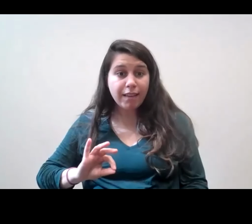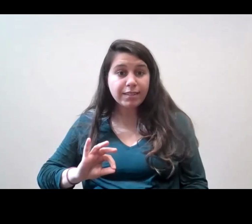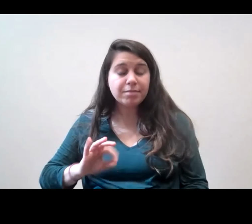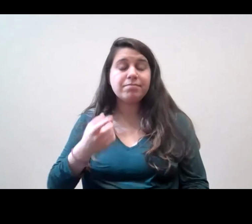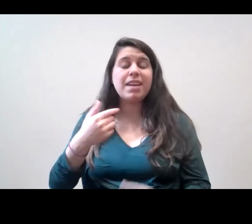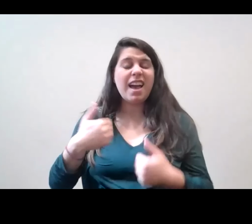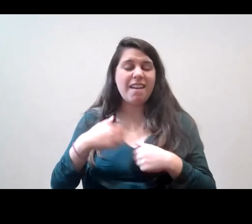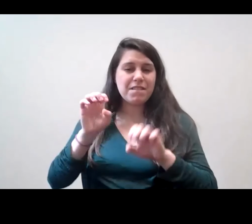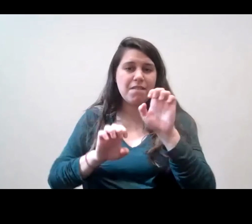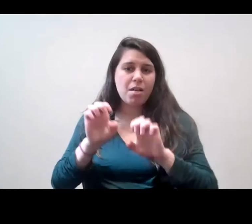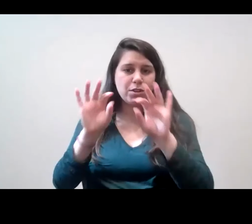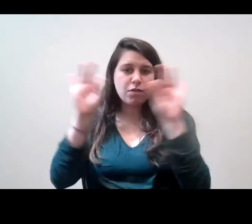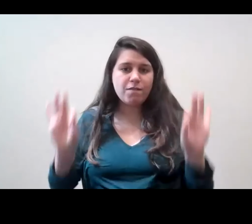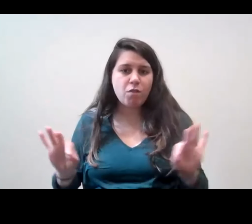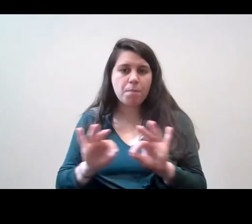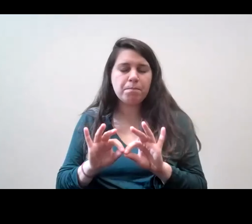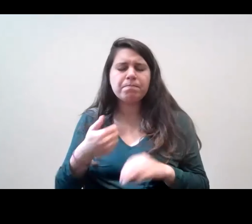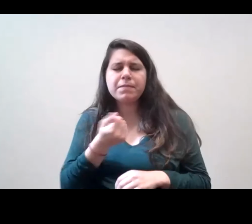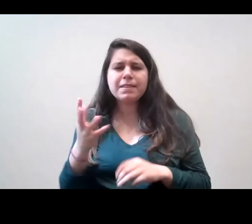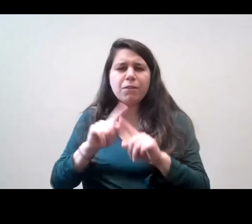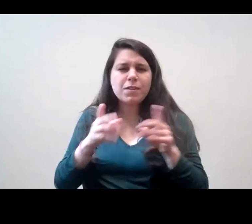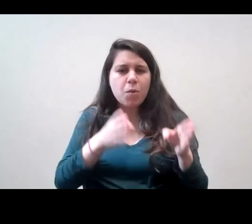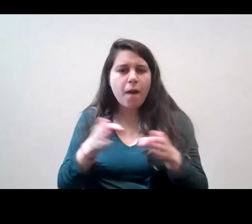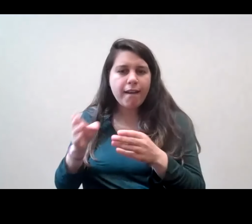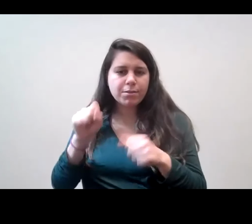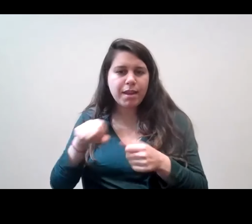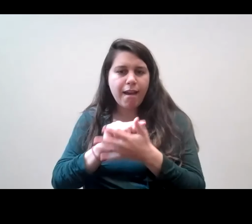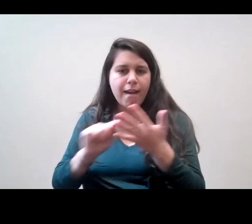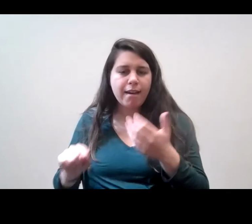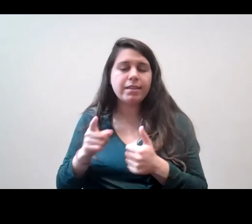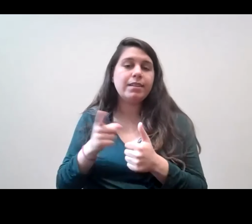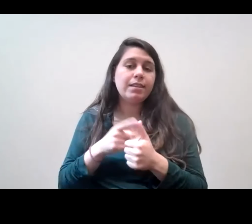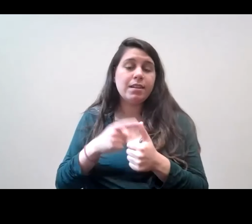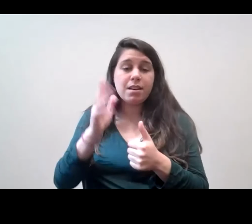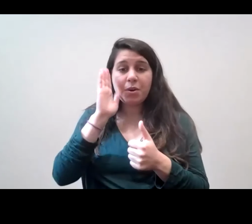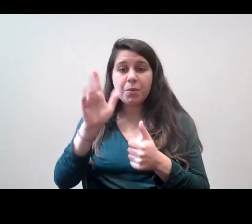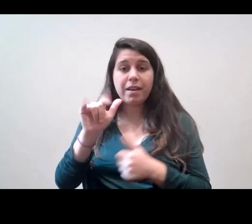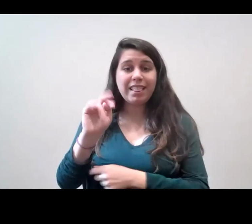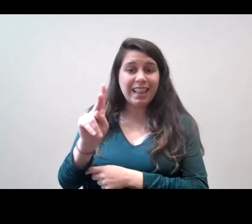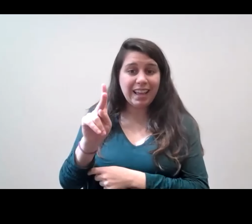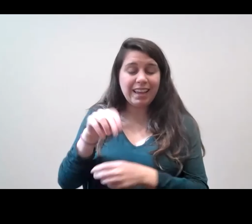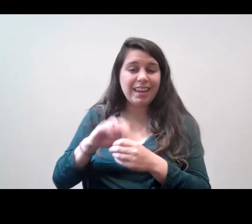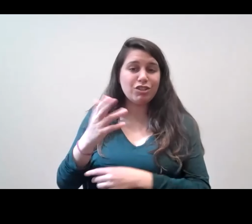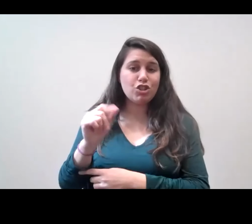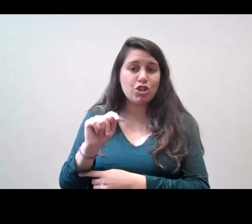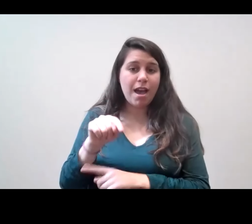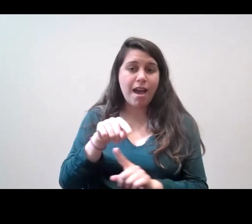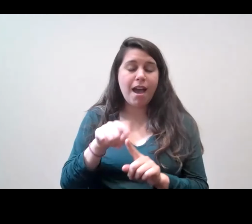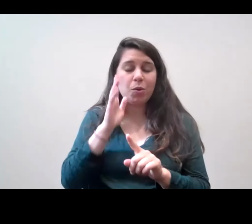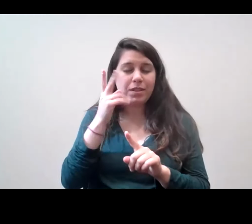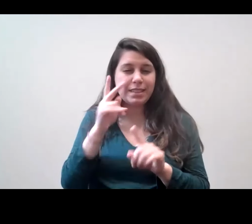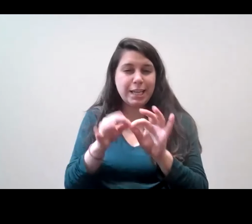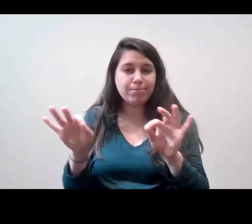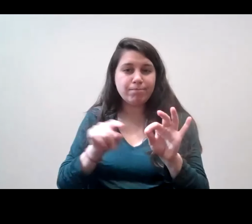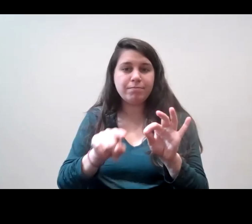evaluation form which we offer several opportunities for you to fill out. We'll post a link in the chat window towards